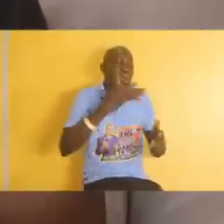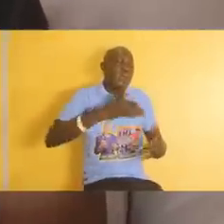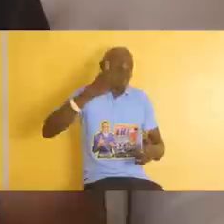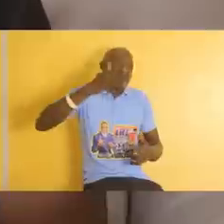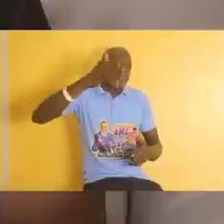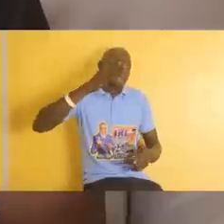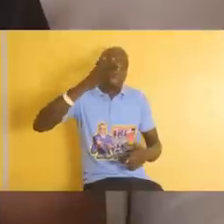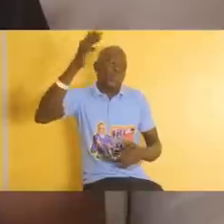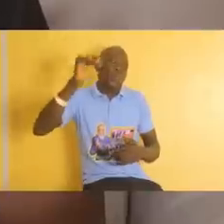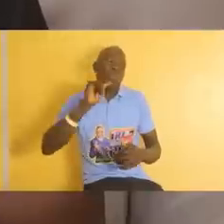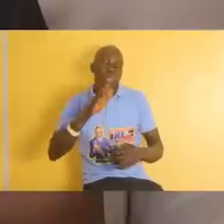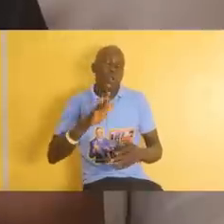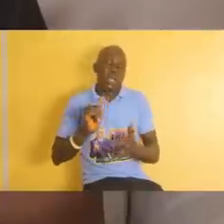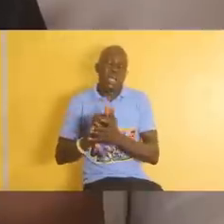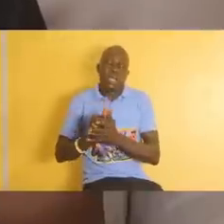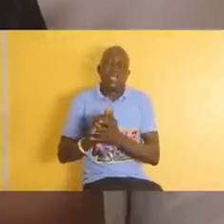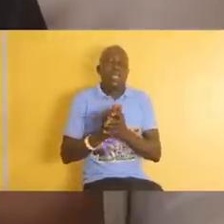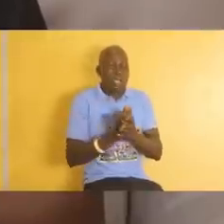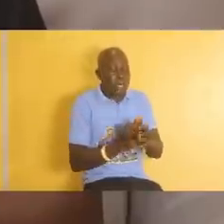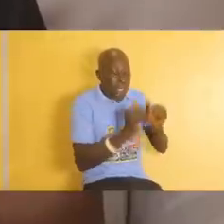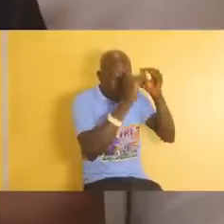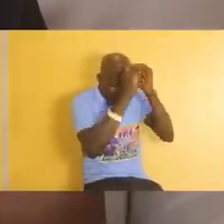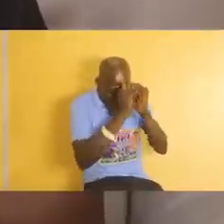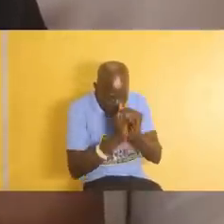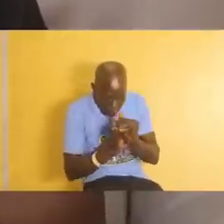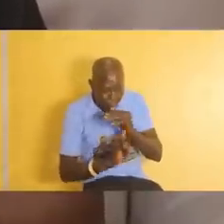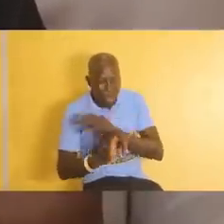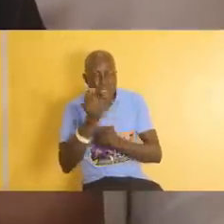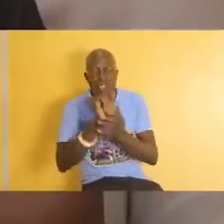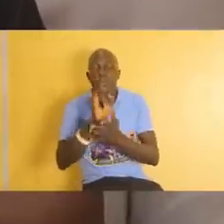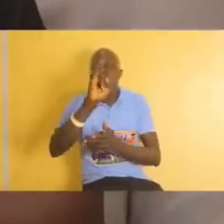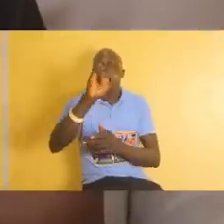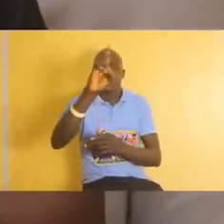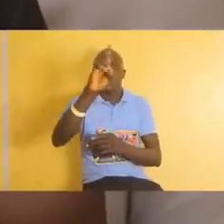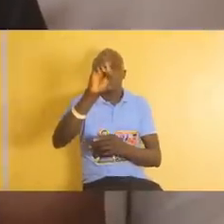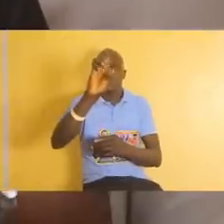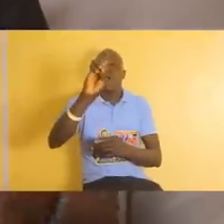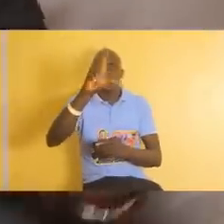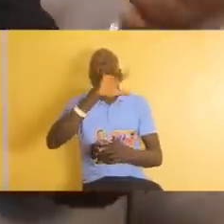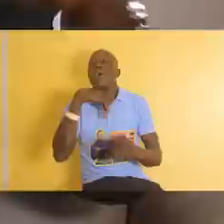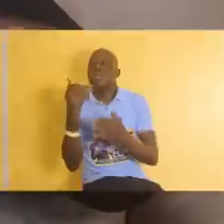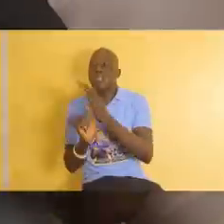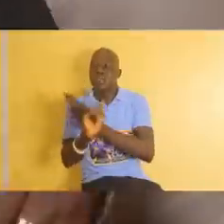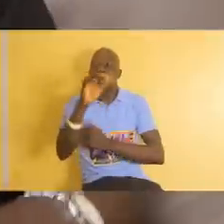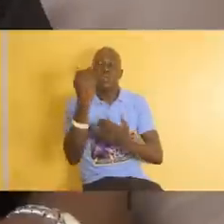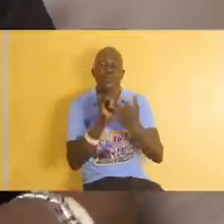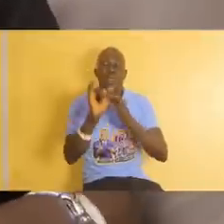my great grandmother. Wa ki osa titi wa ni Olorun baba osa. They will hear their idol and say God of idol. Wa ki titi ti wa ni